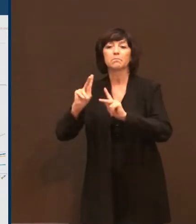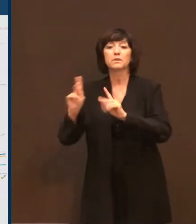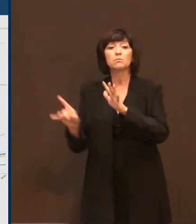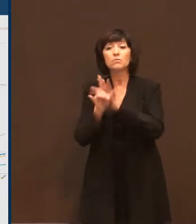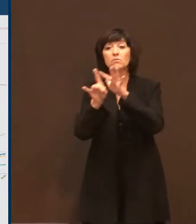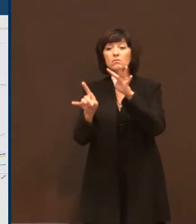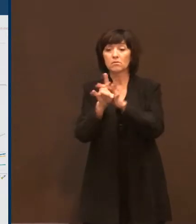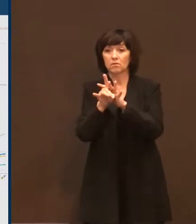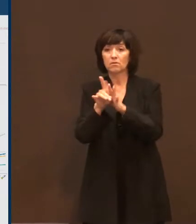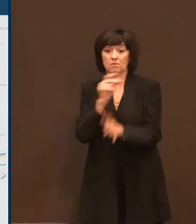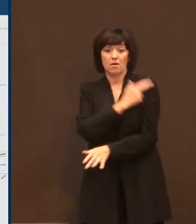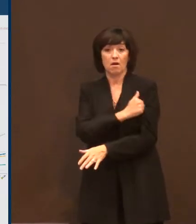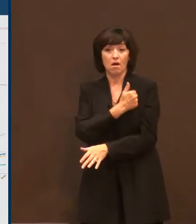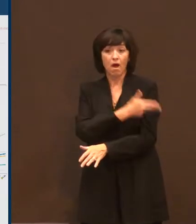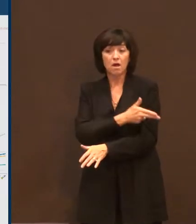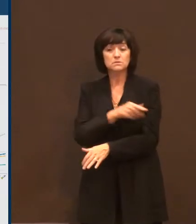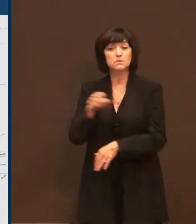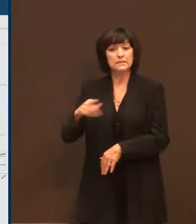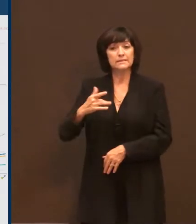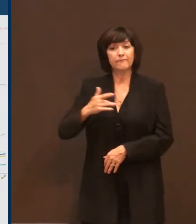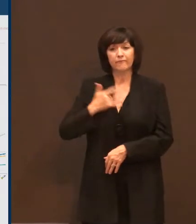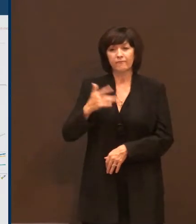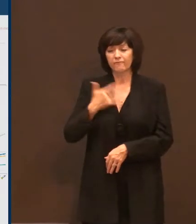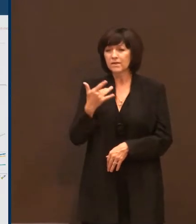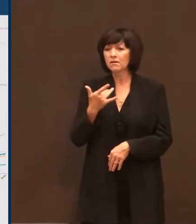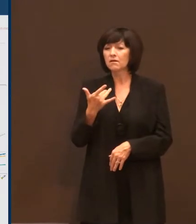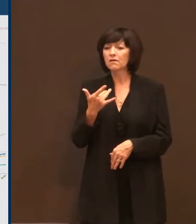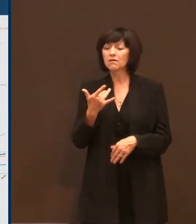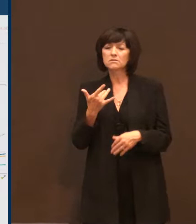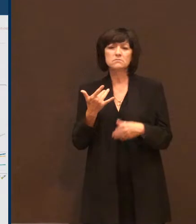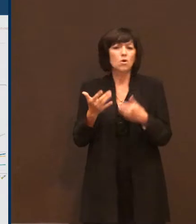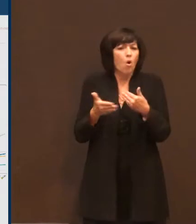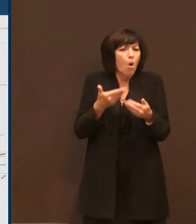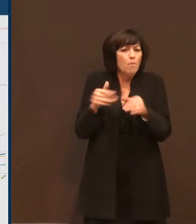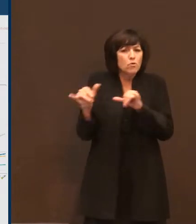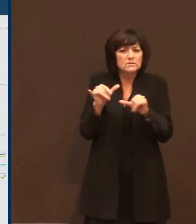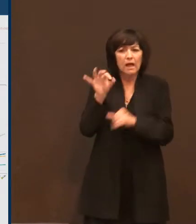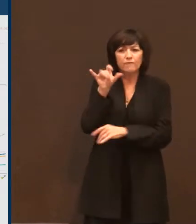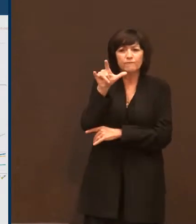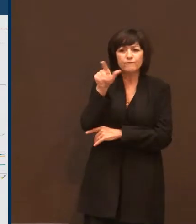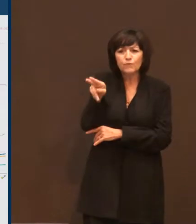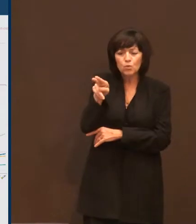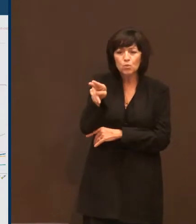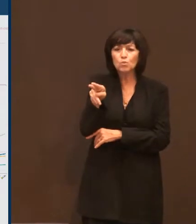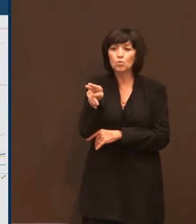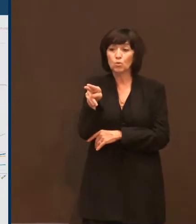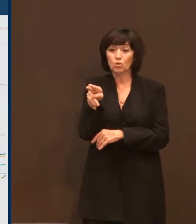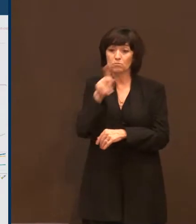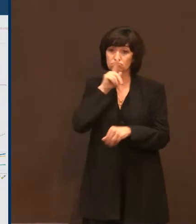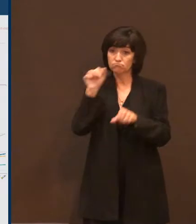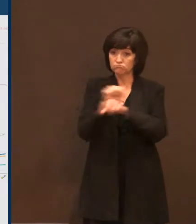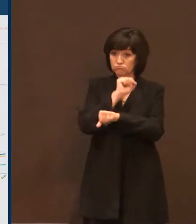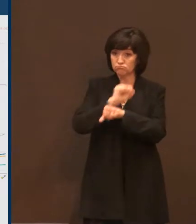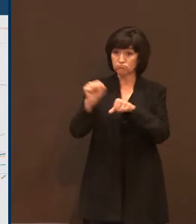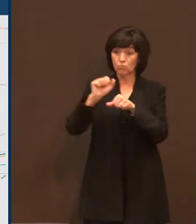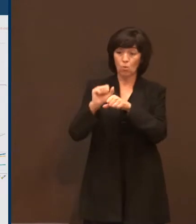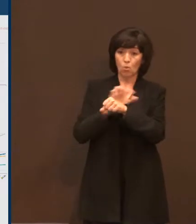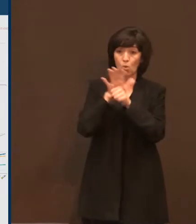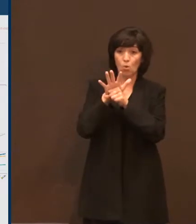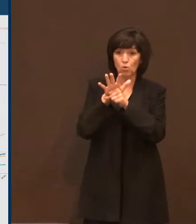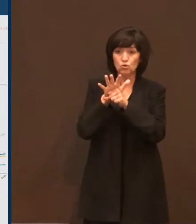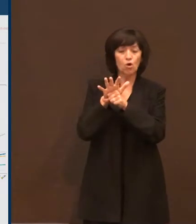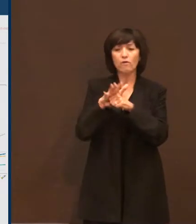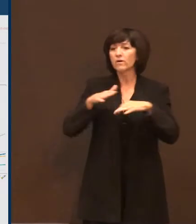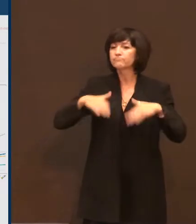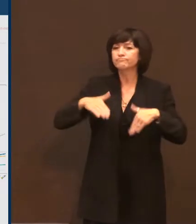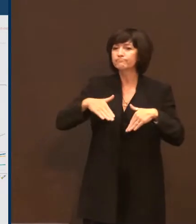symptoms, peaking there just before our peak in terms of number of cases, and then leveling off with a little bit of an